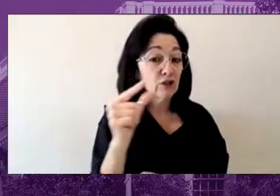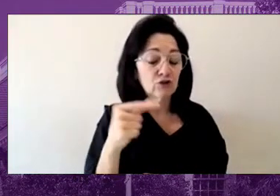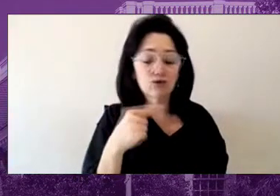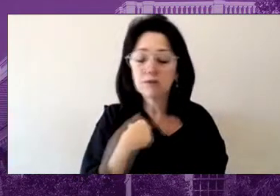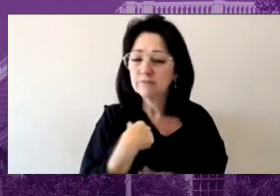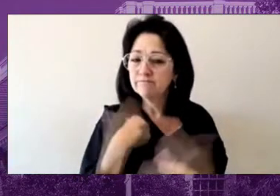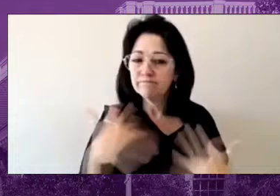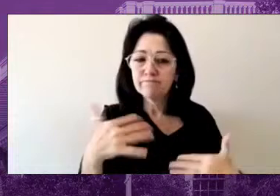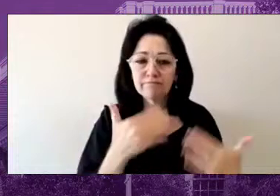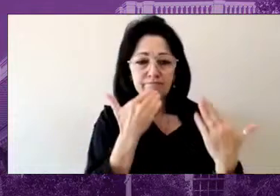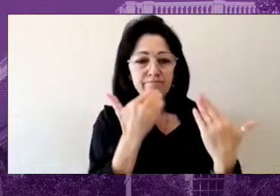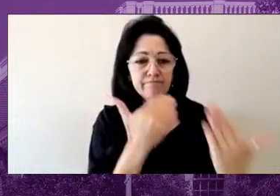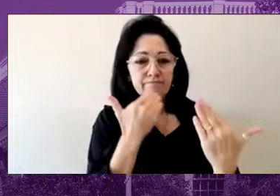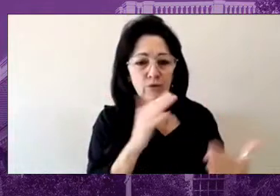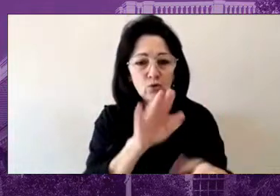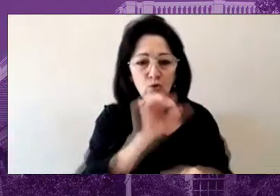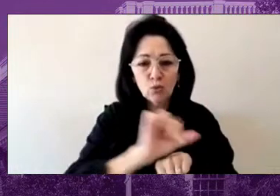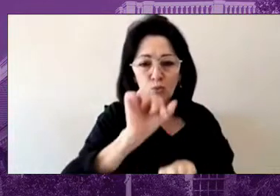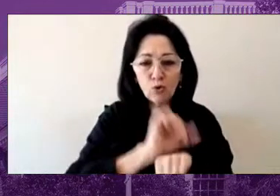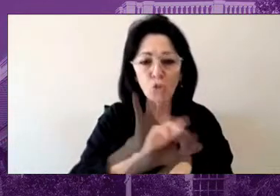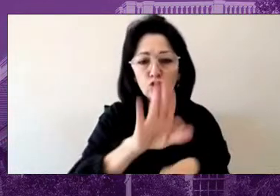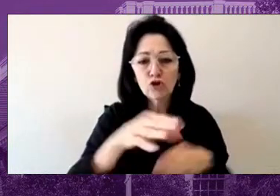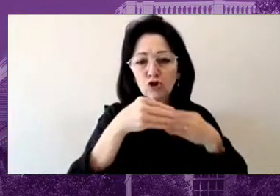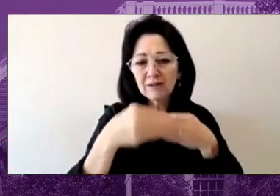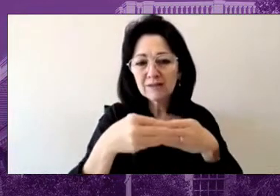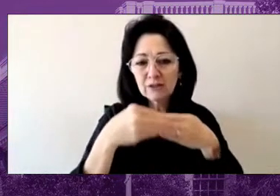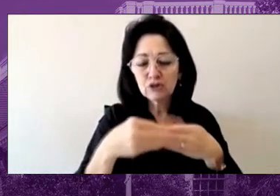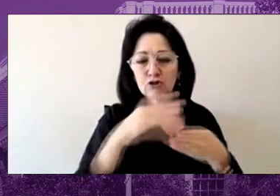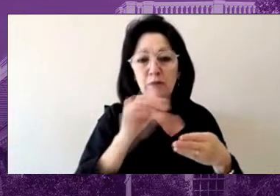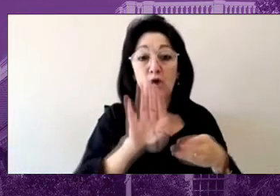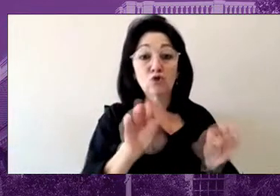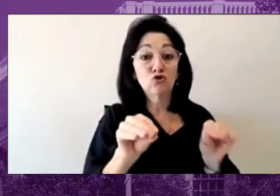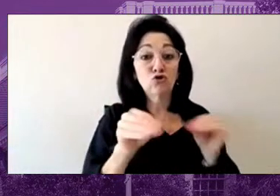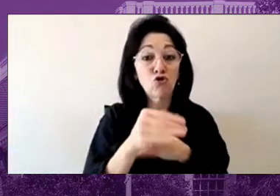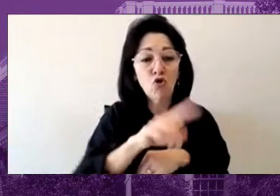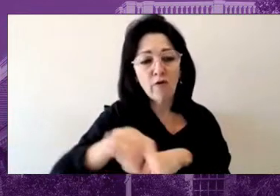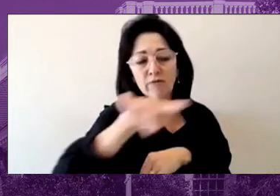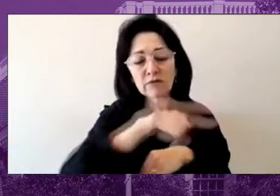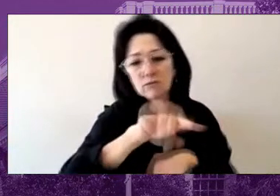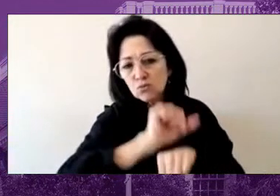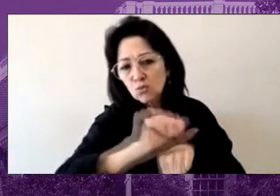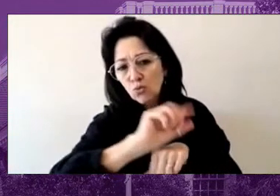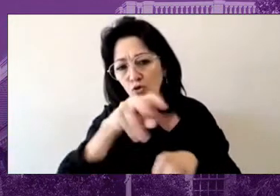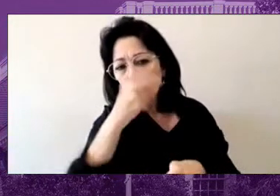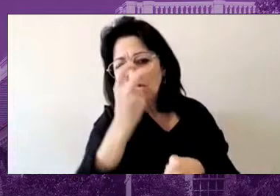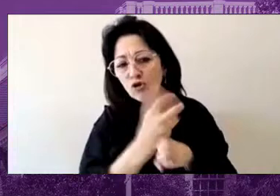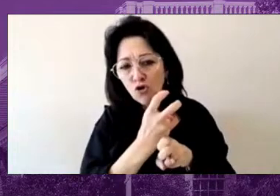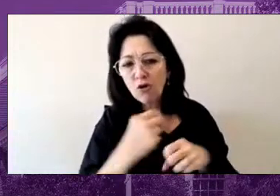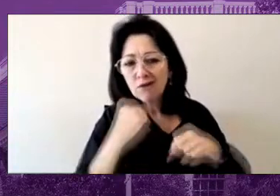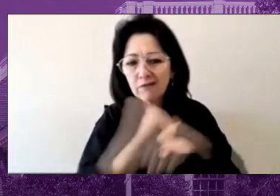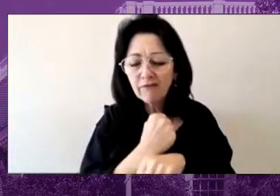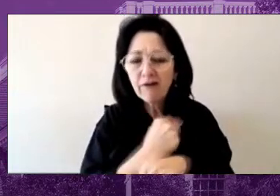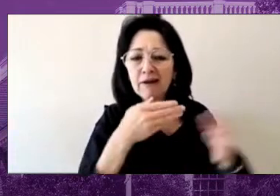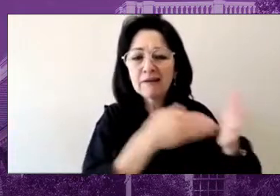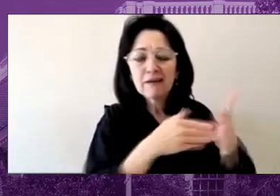your work, your leadership, and the work of your office in fighting and prosecuting domestic violence.